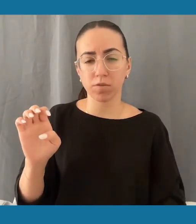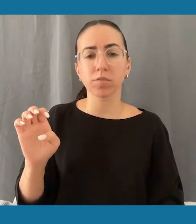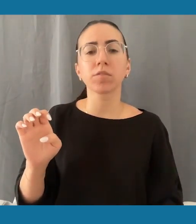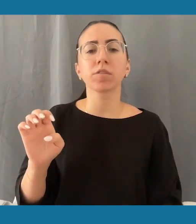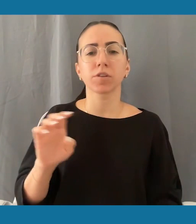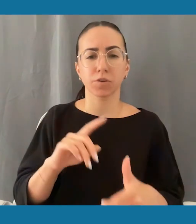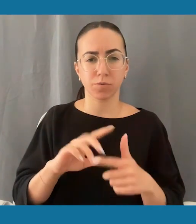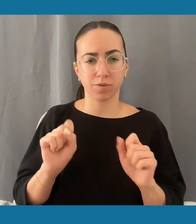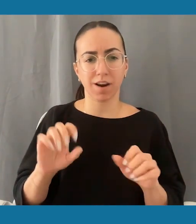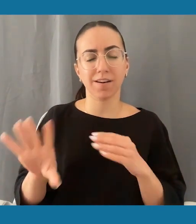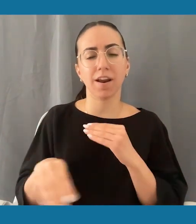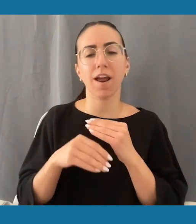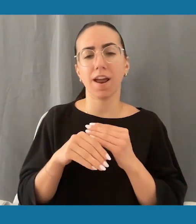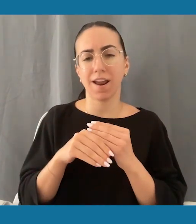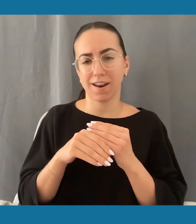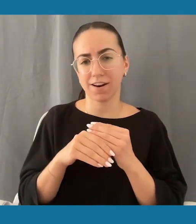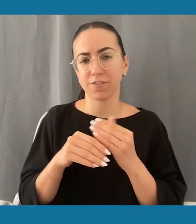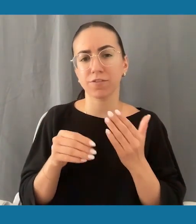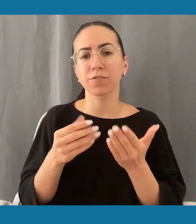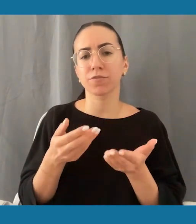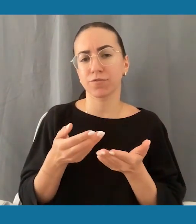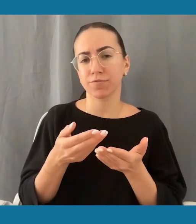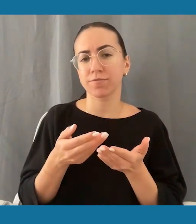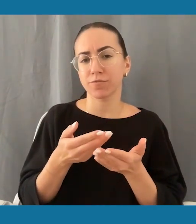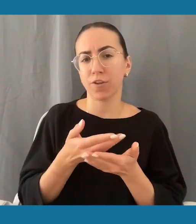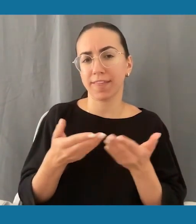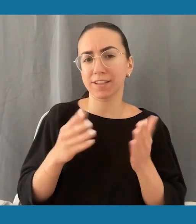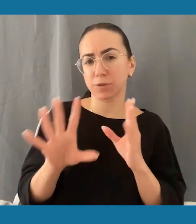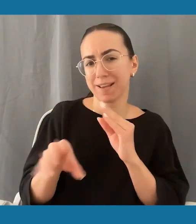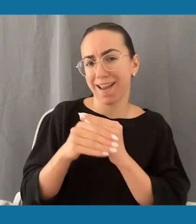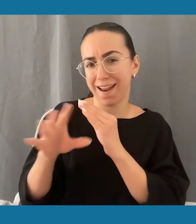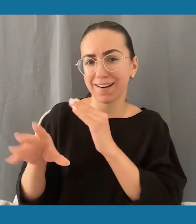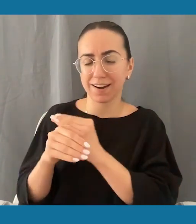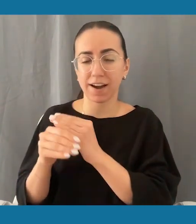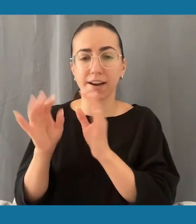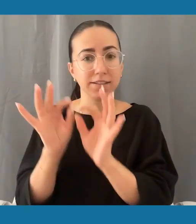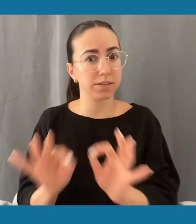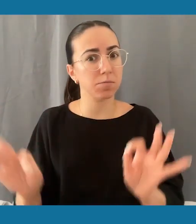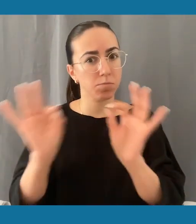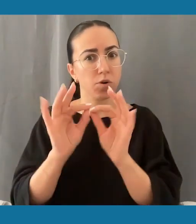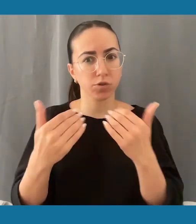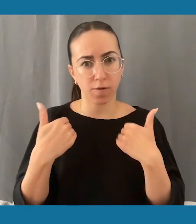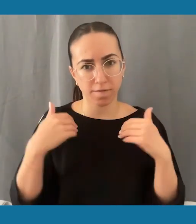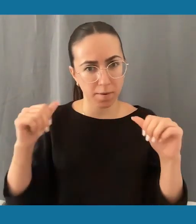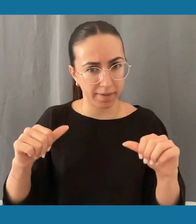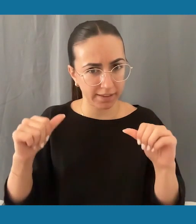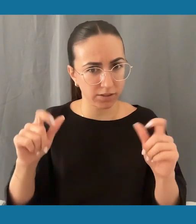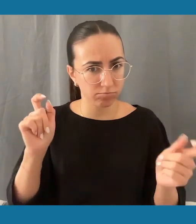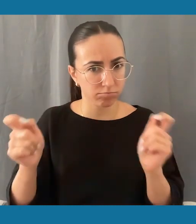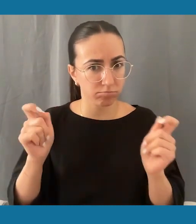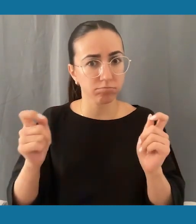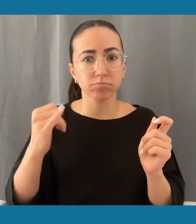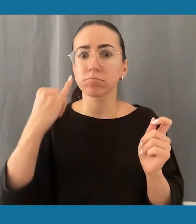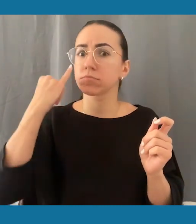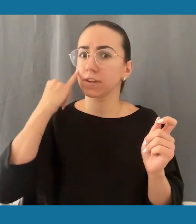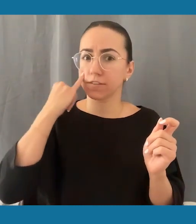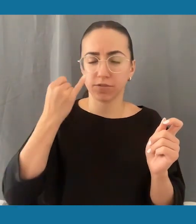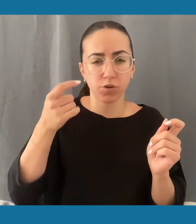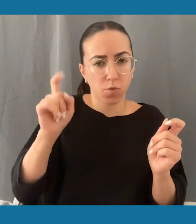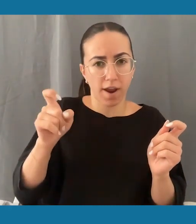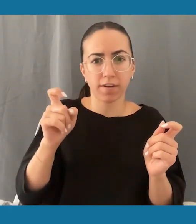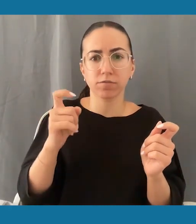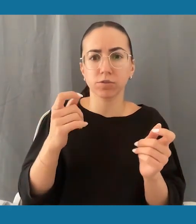to be amended nonetheless. And it's very important to have that ability. Otherwise, if you need to go and amend a trust that's